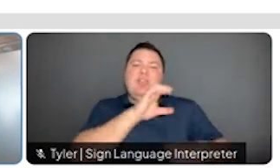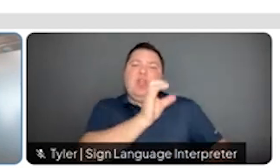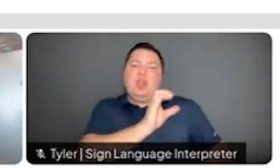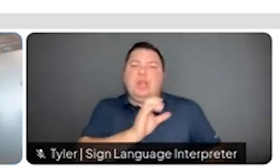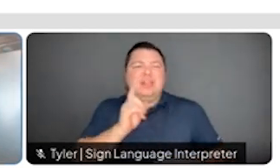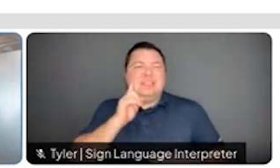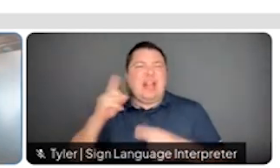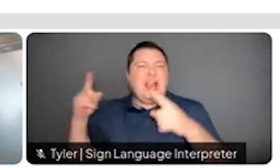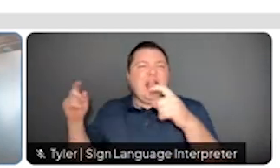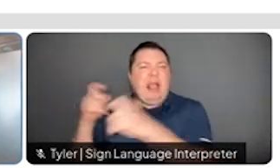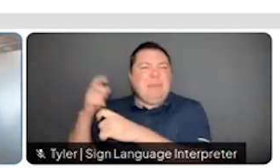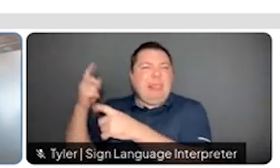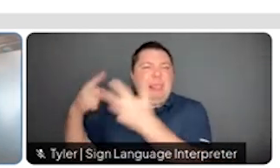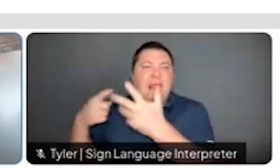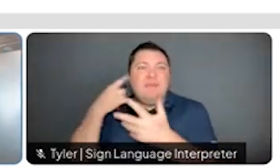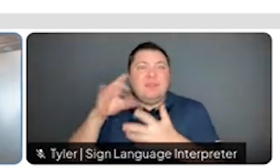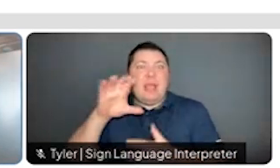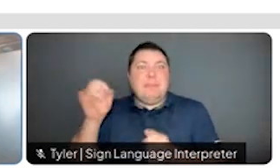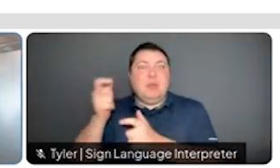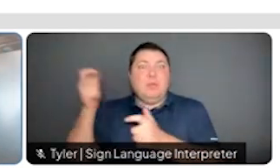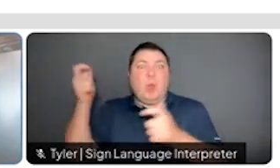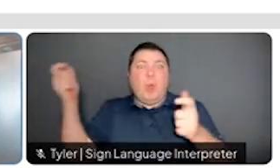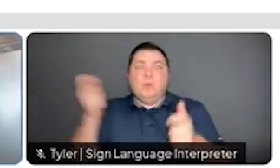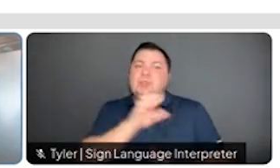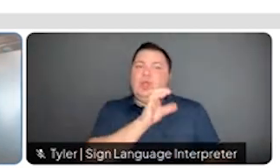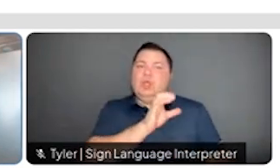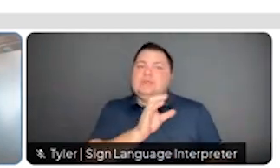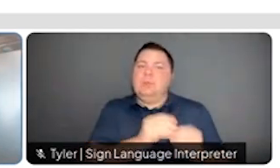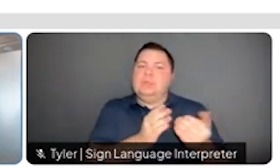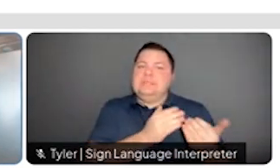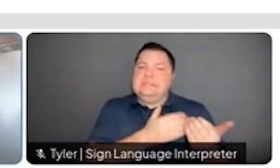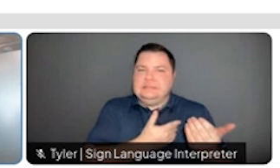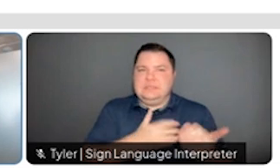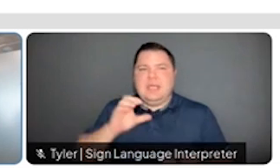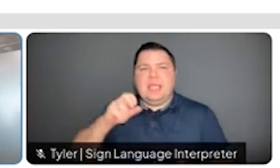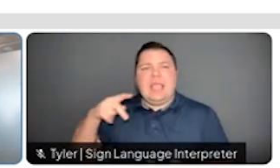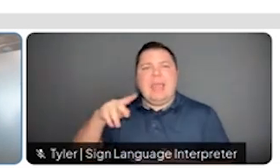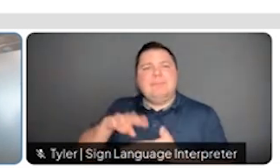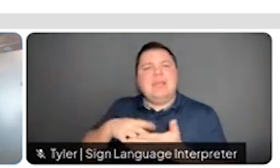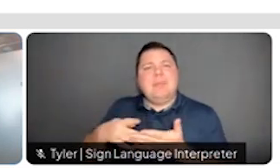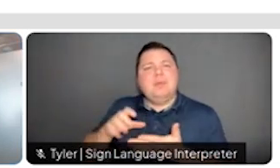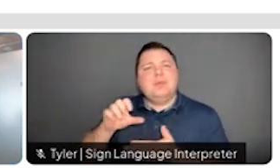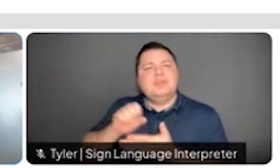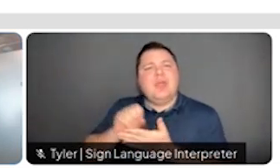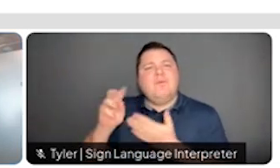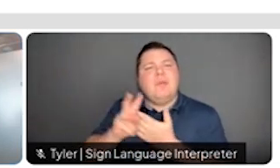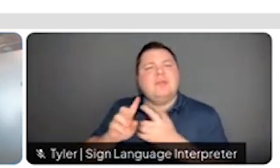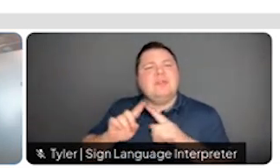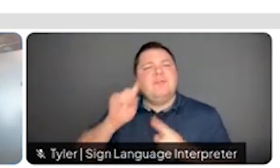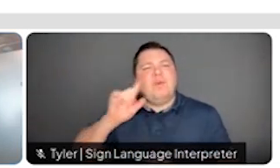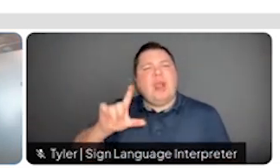time as your company grows. So you might be wondering, how is the cap table software different for LLCs?